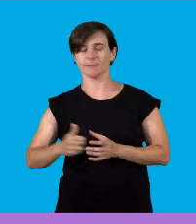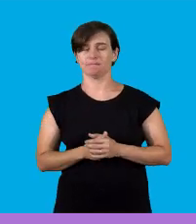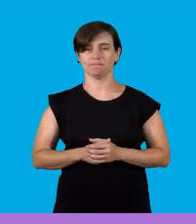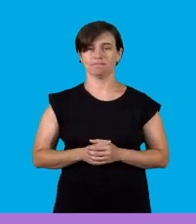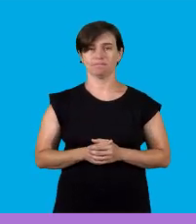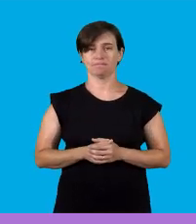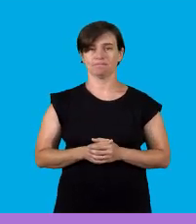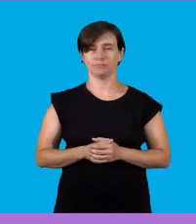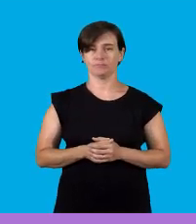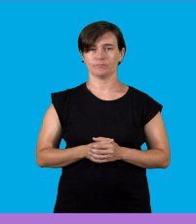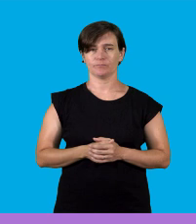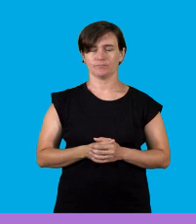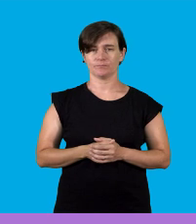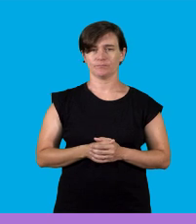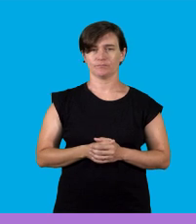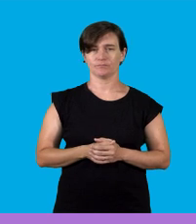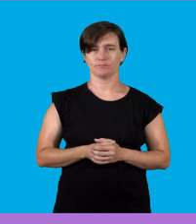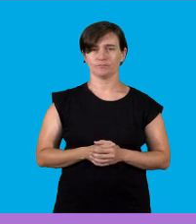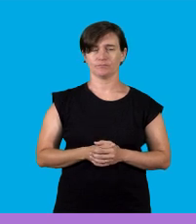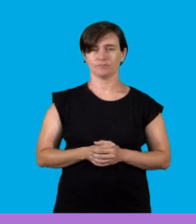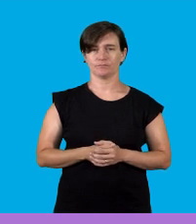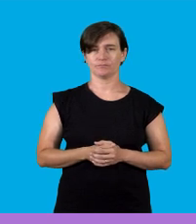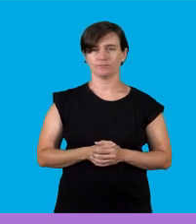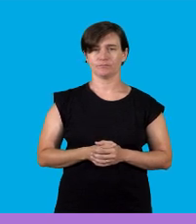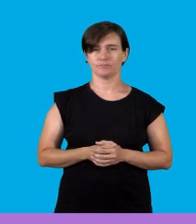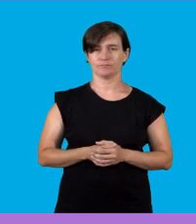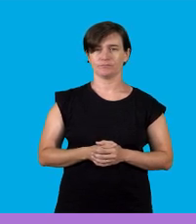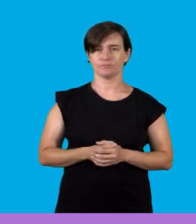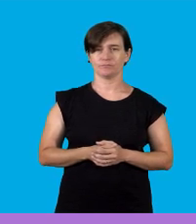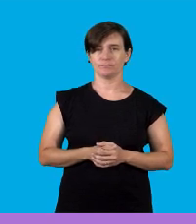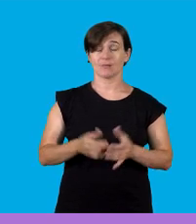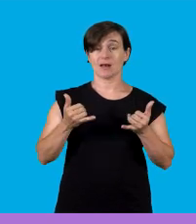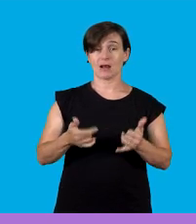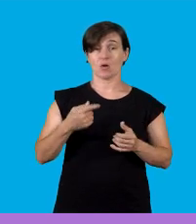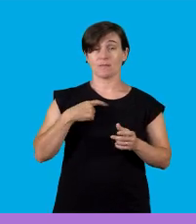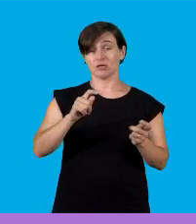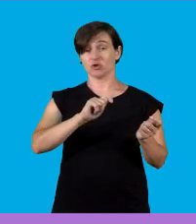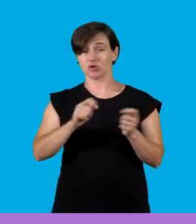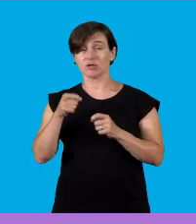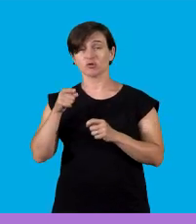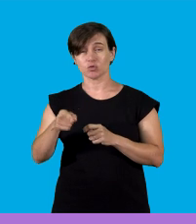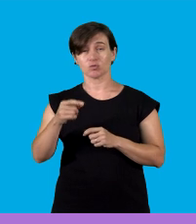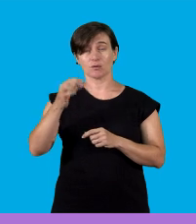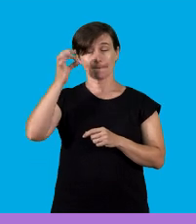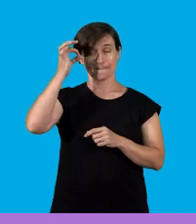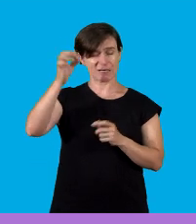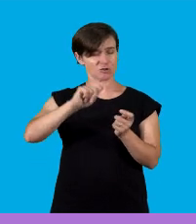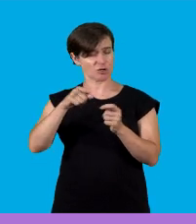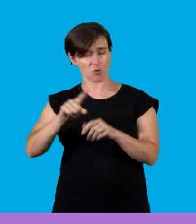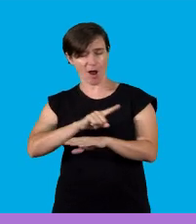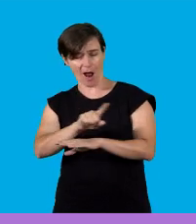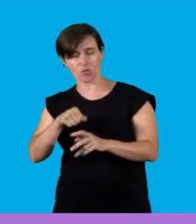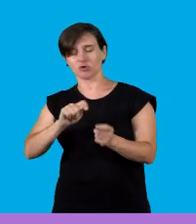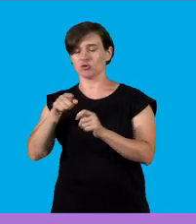0.02 liters, right? So now I'm going to convert this from minutes to hours to days. So what will I say